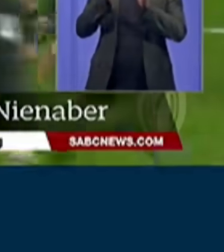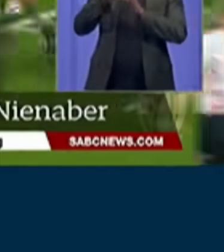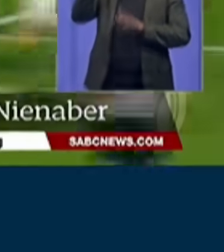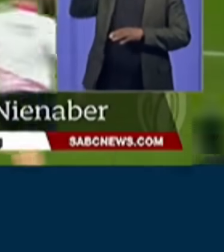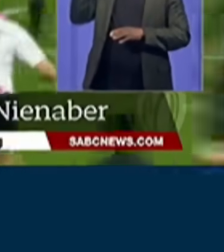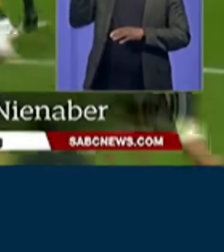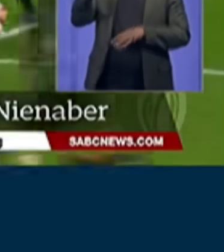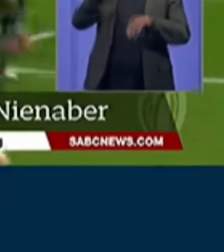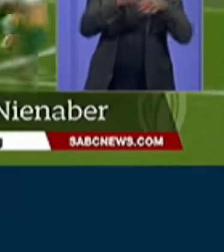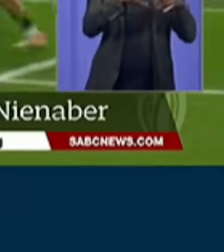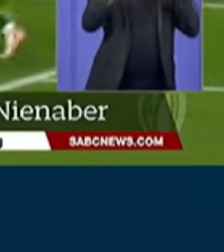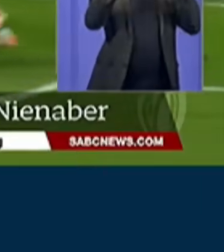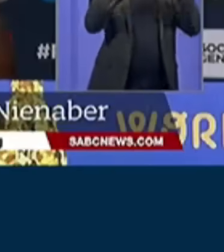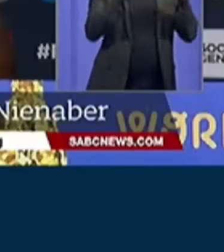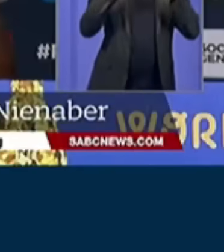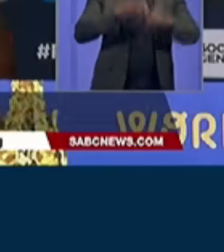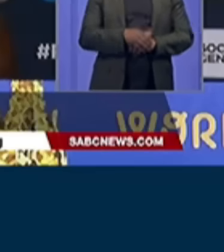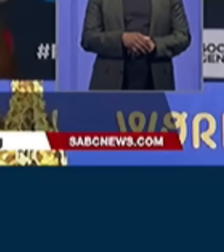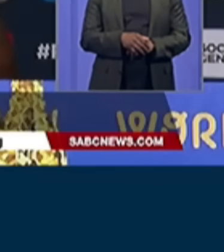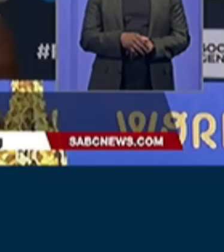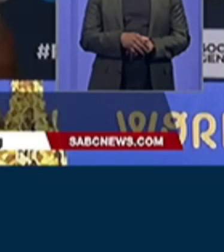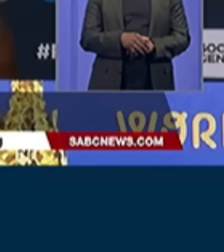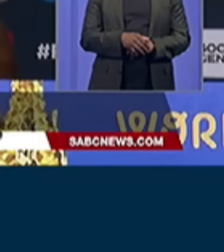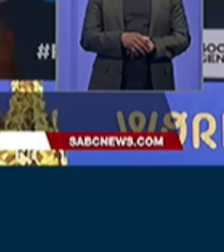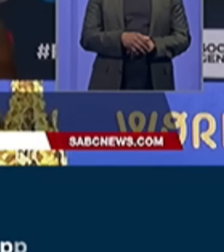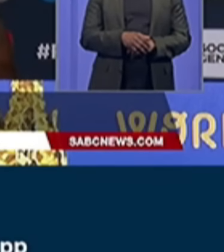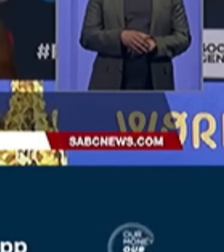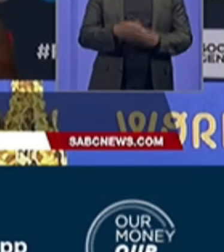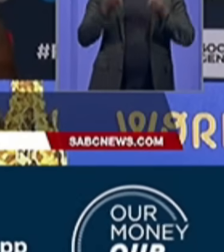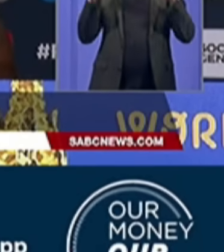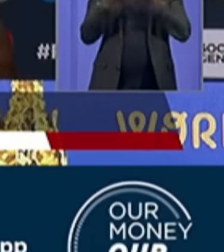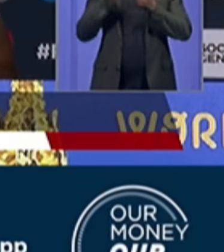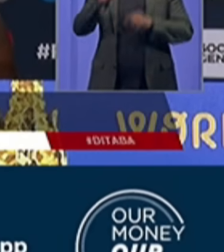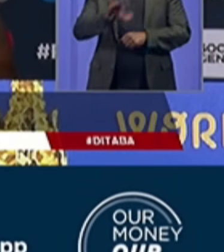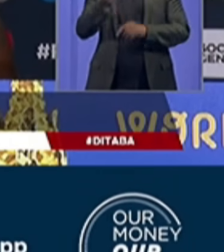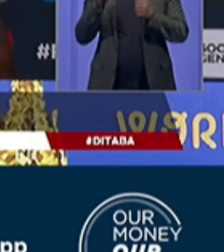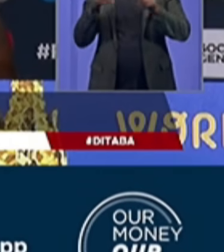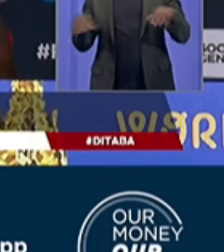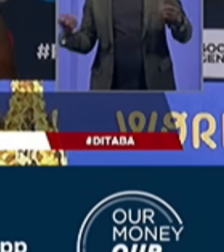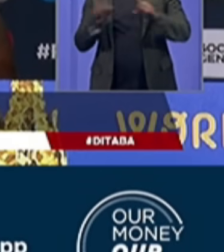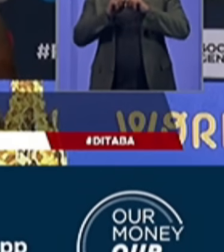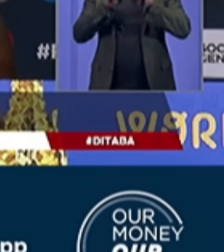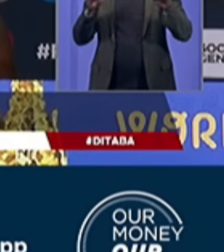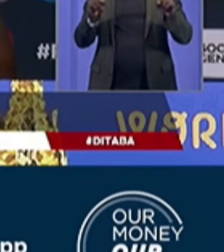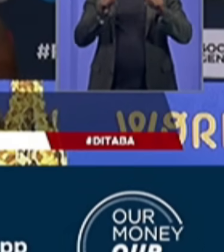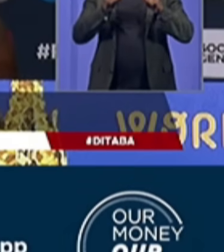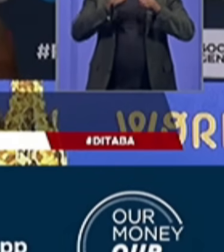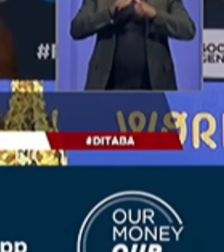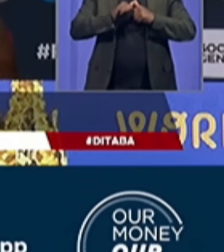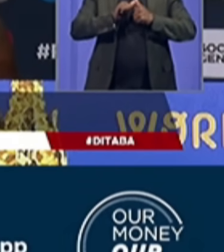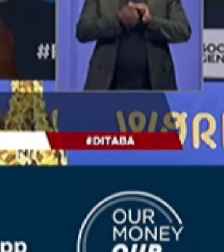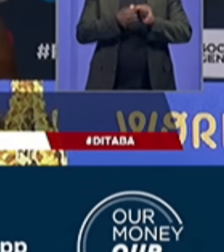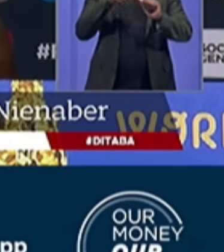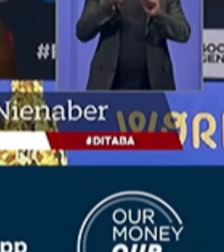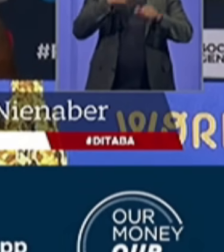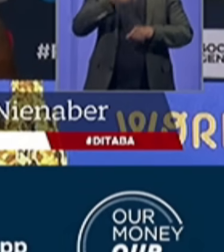mabedi. There's not a lot of things going right in our country and sport has we have the